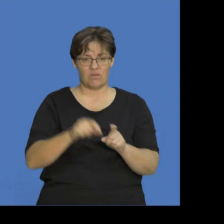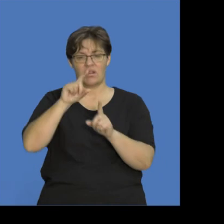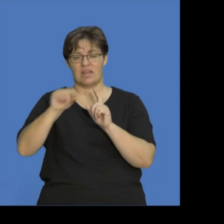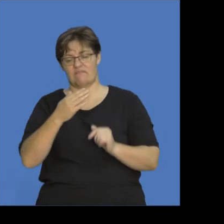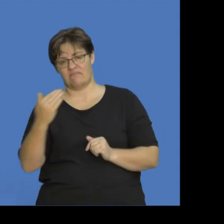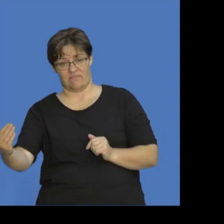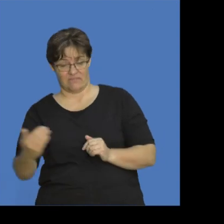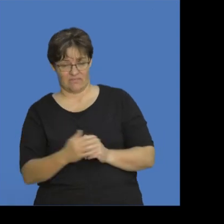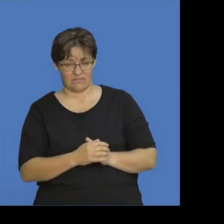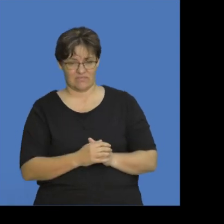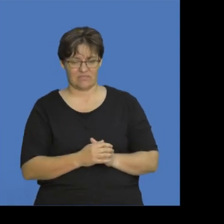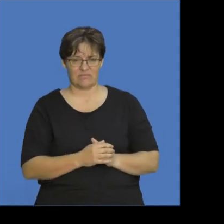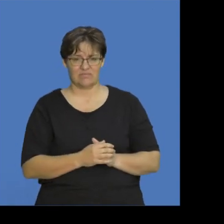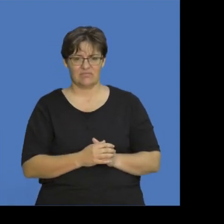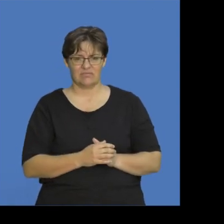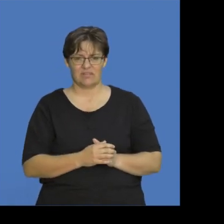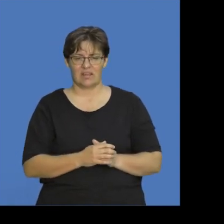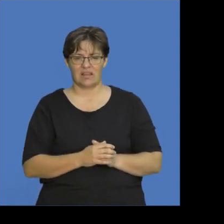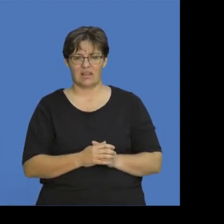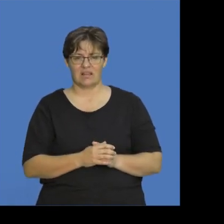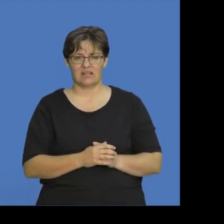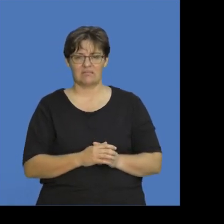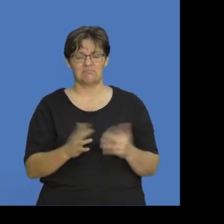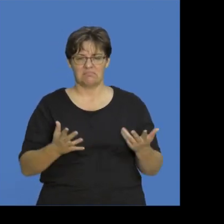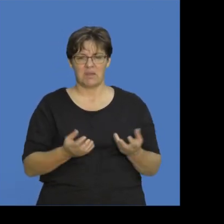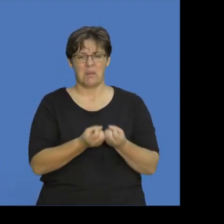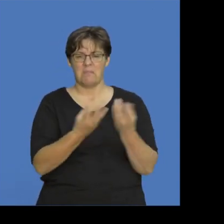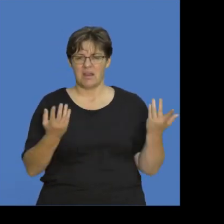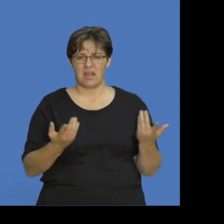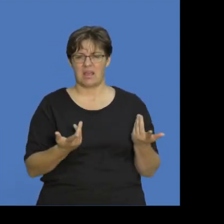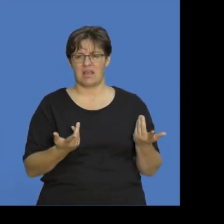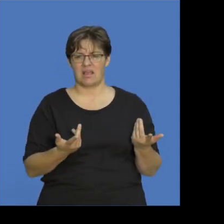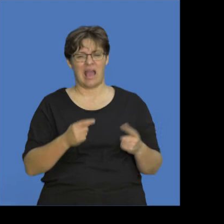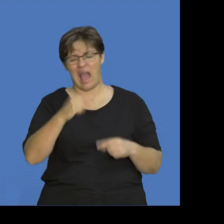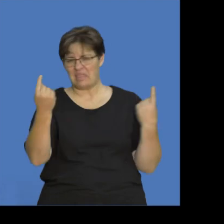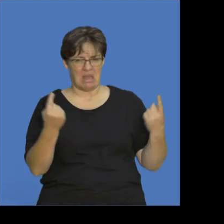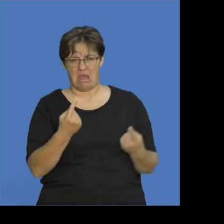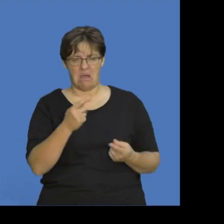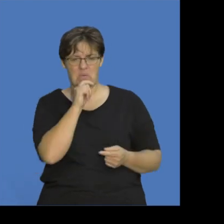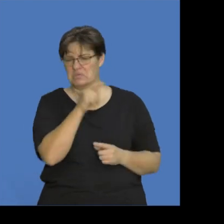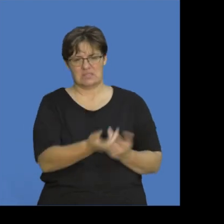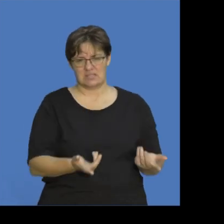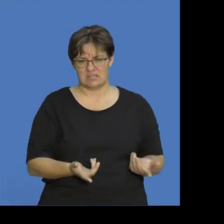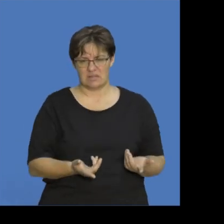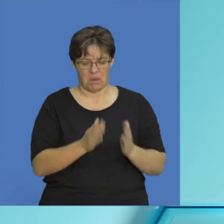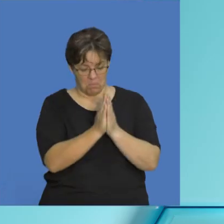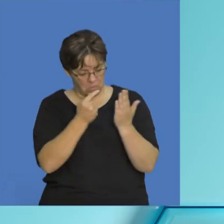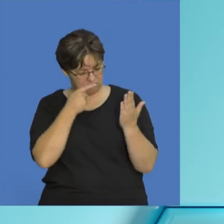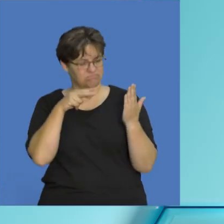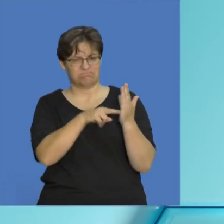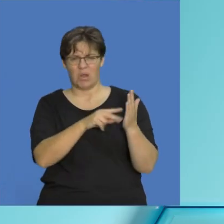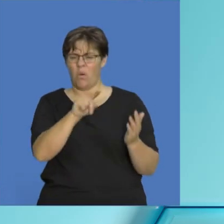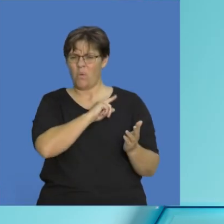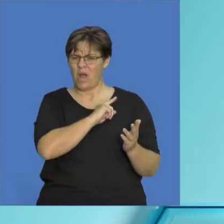seen stem and leave, you have a stem, there you leave. Okay, I've not seen that, maybe in the media or other